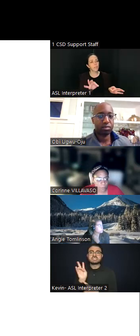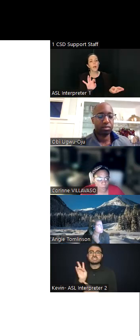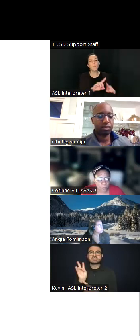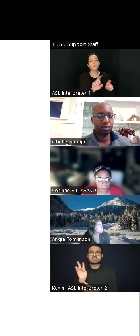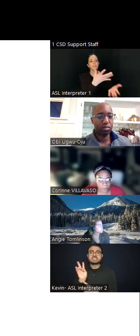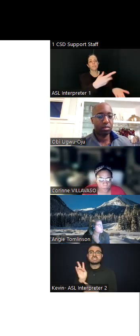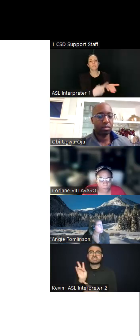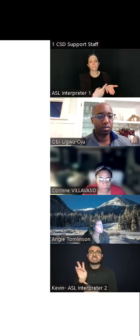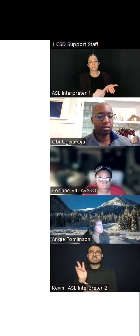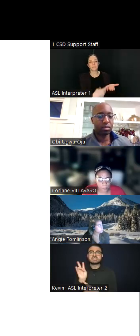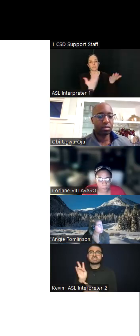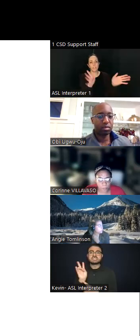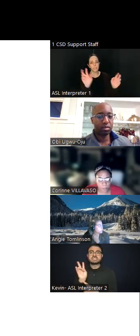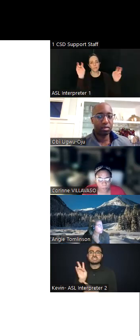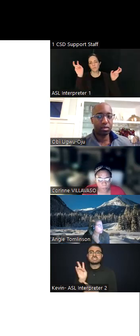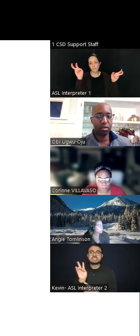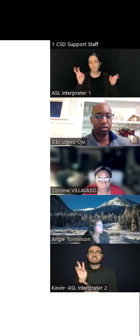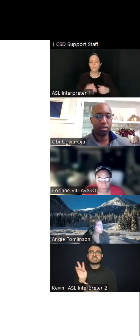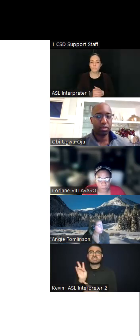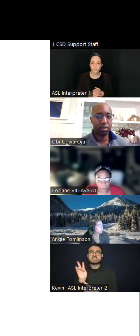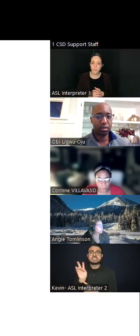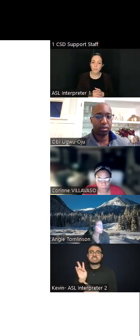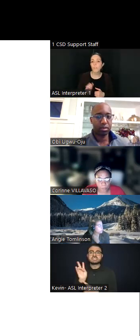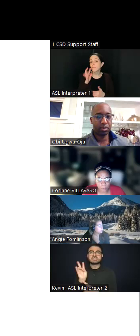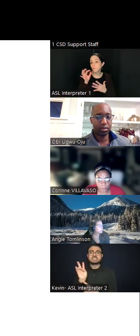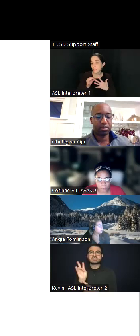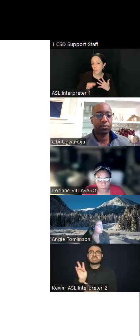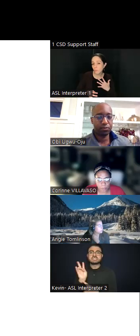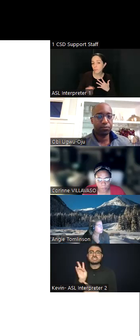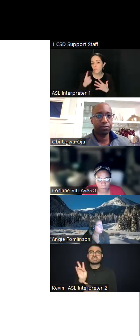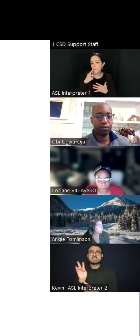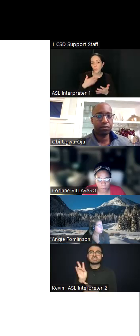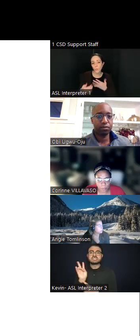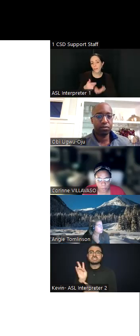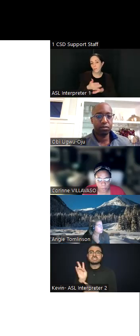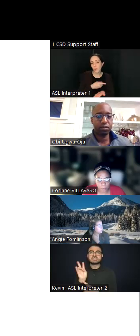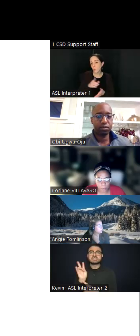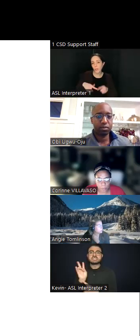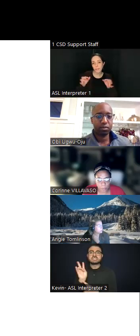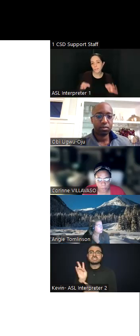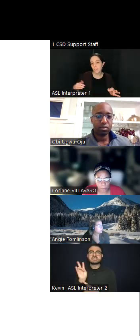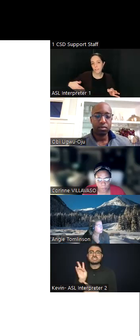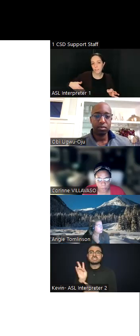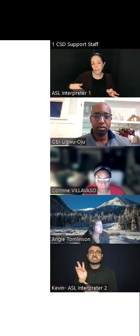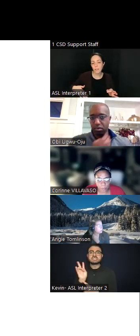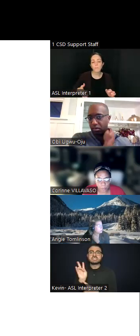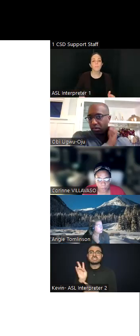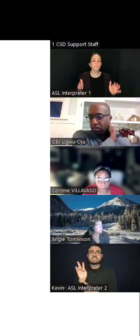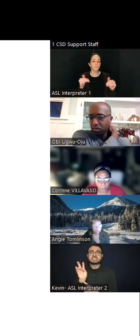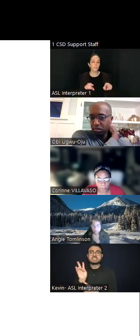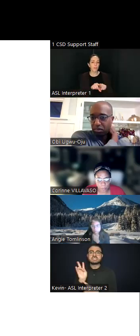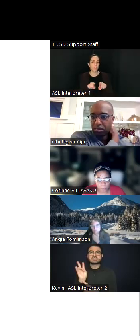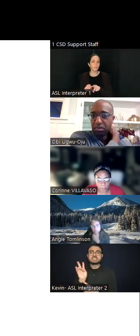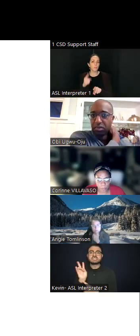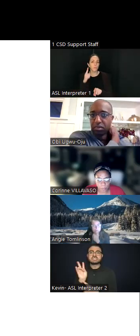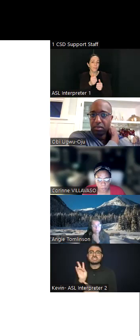So that's an option too, for whatever portion of this can't be resolved. And then just another quick note for each, the subcommittee and